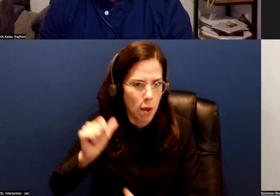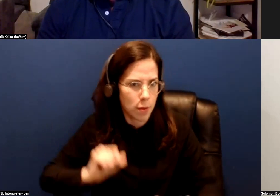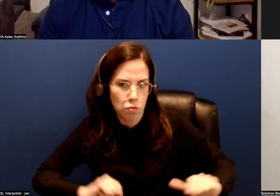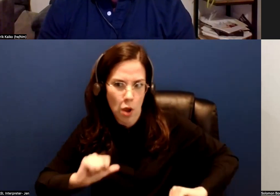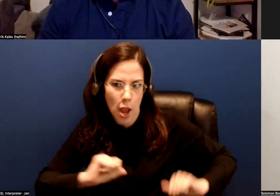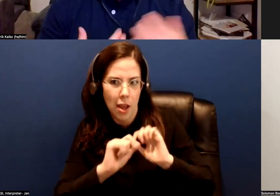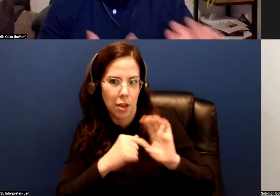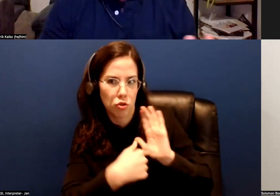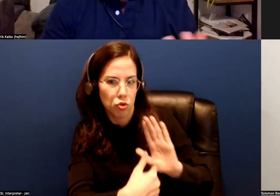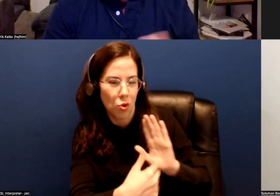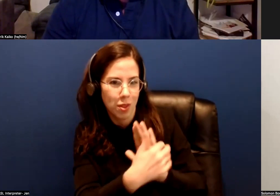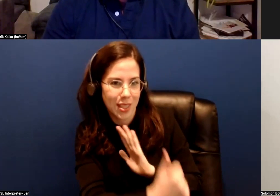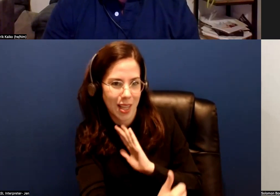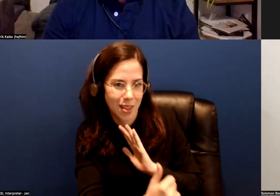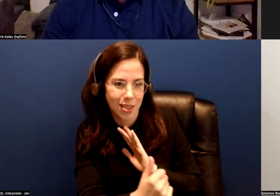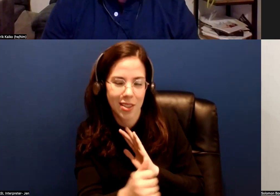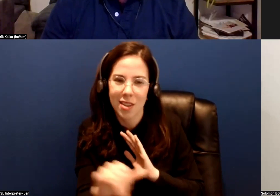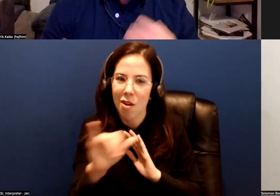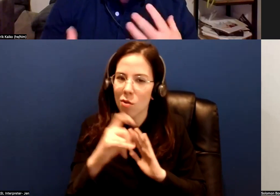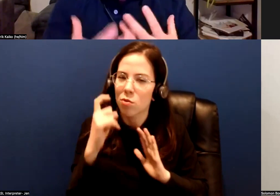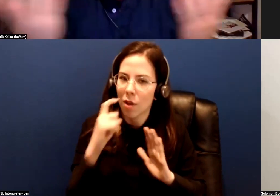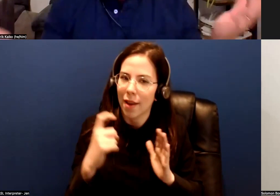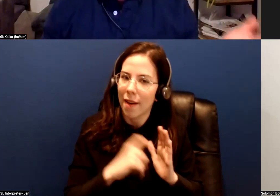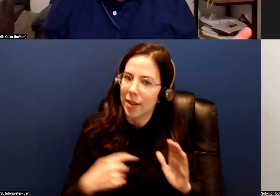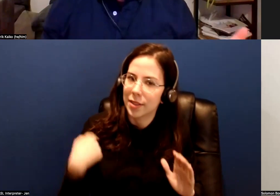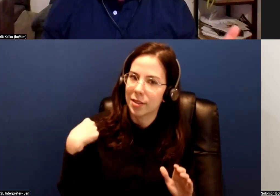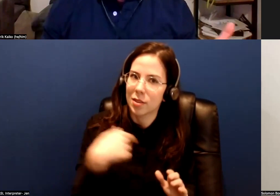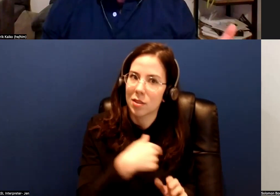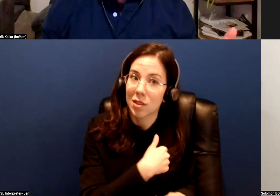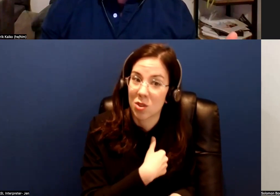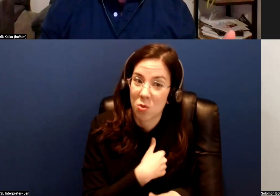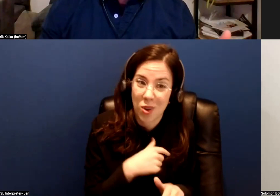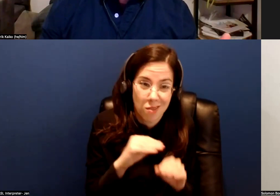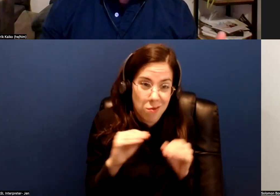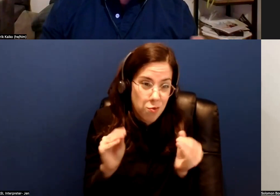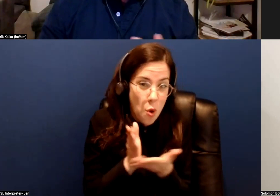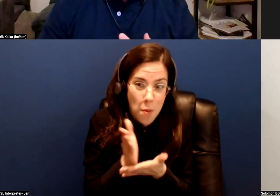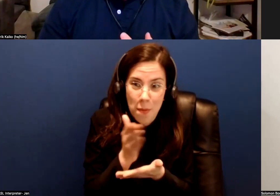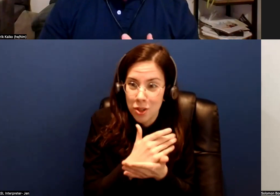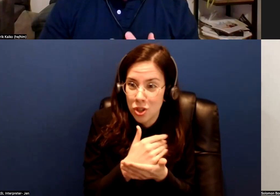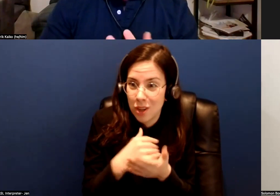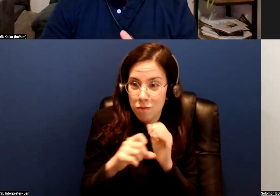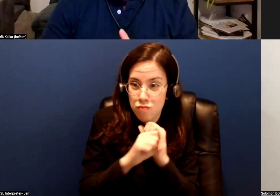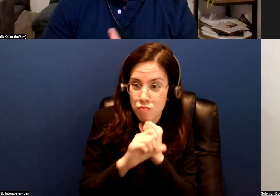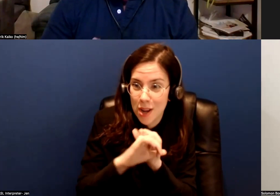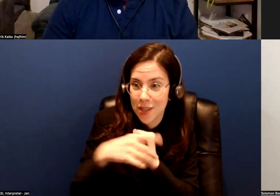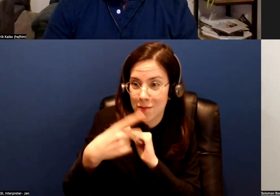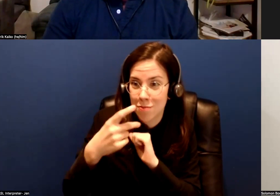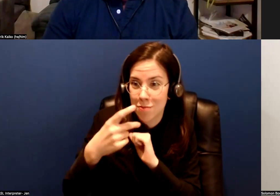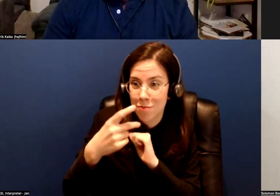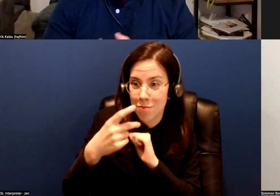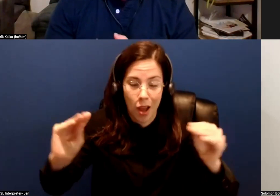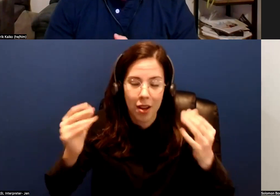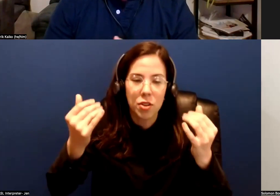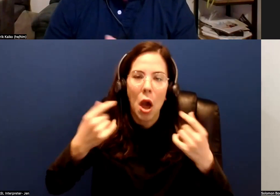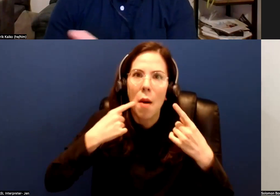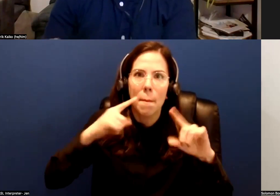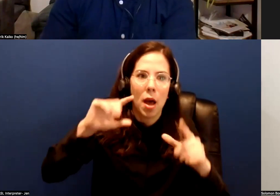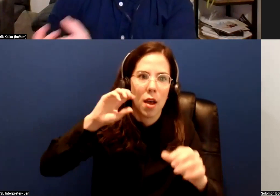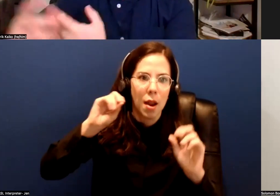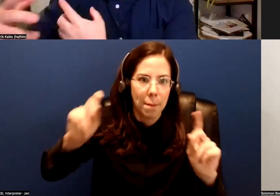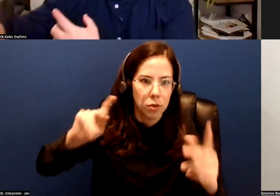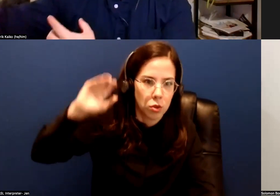But they also recognize that we were a company with frankly no budget for press and PR, and so that was an opportunity for us to